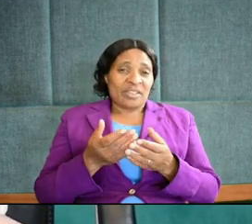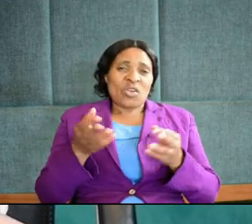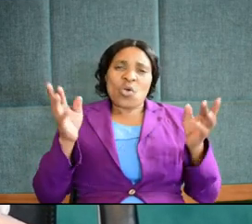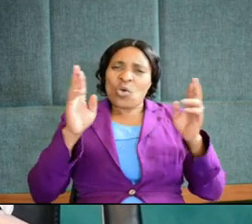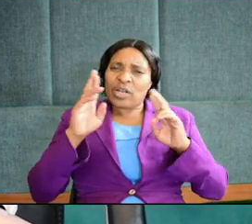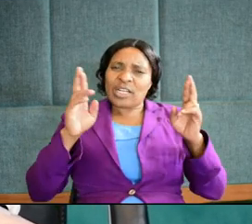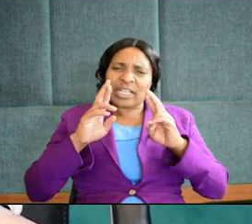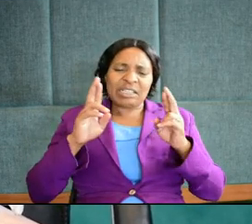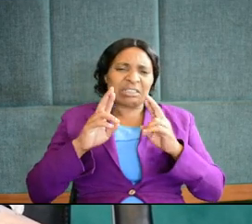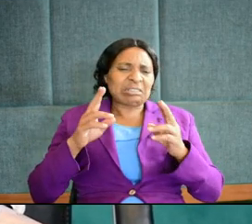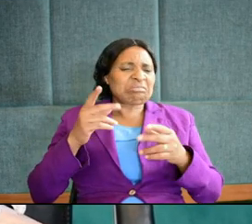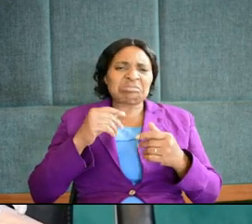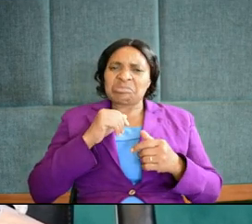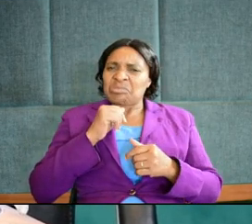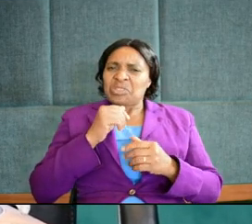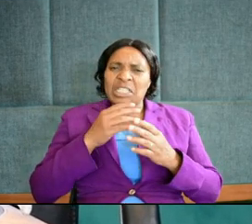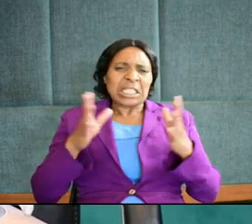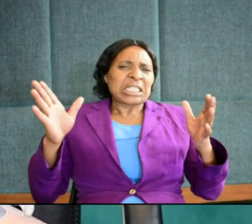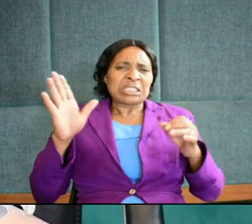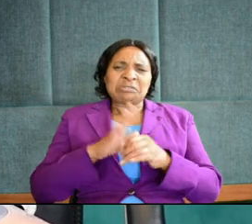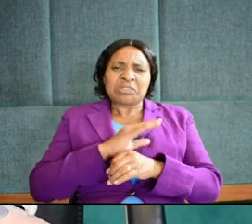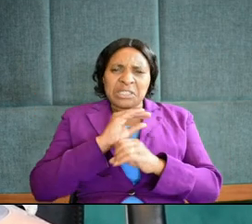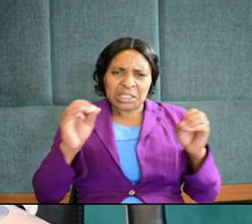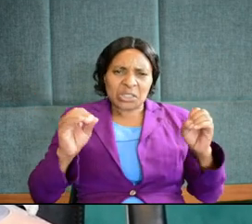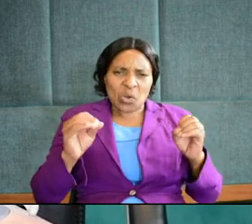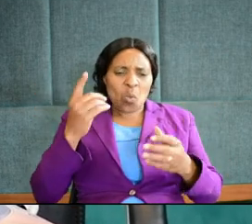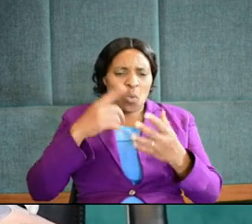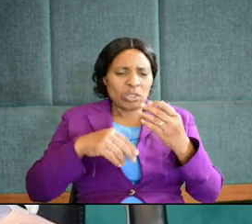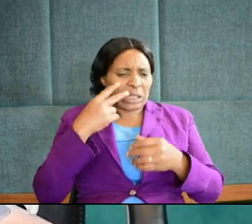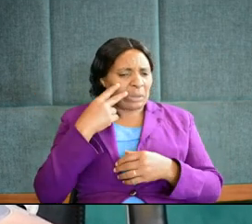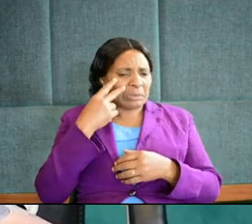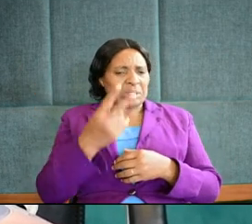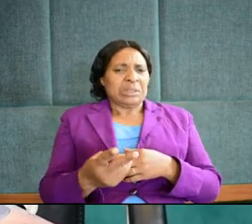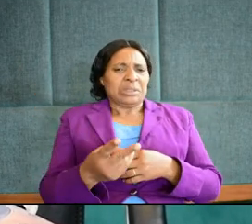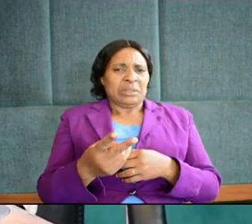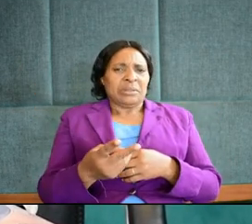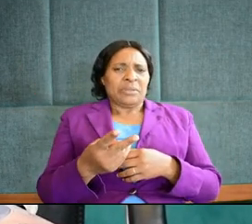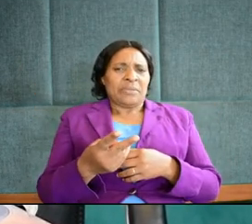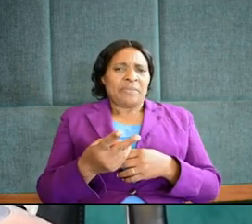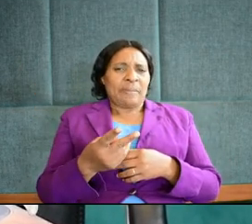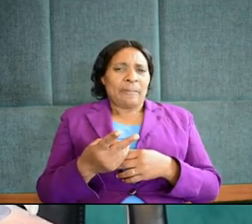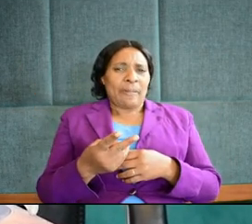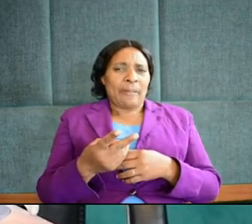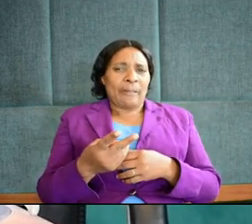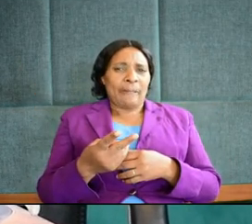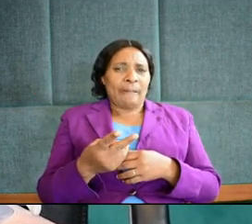already ungratefulness for what they had seen.